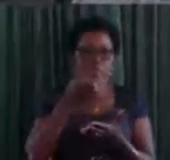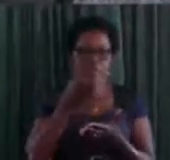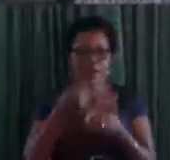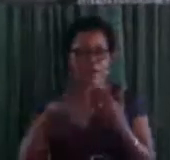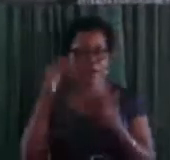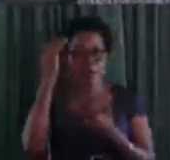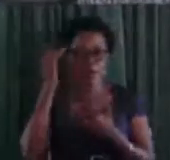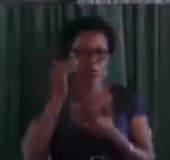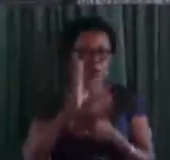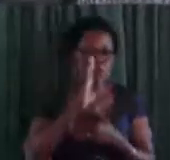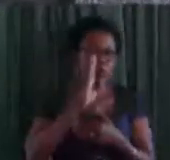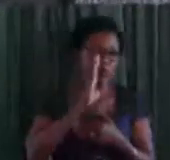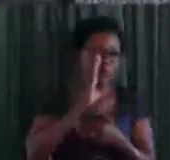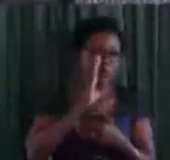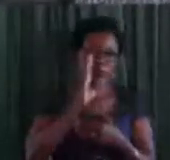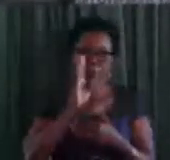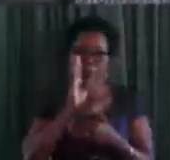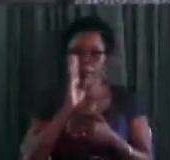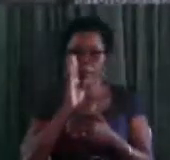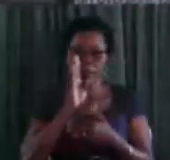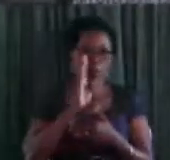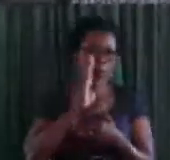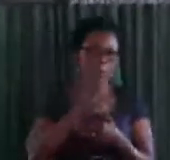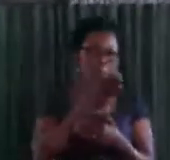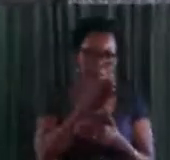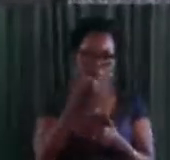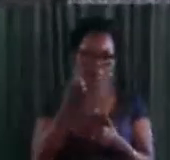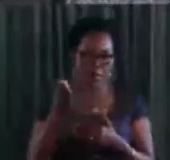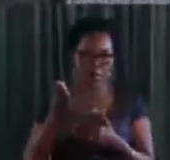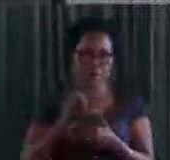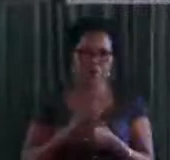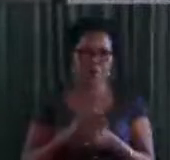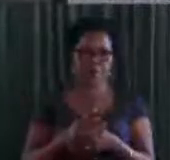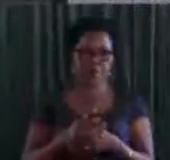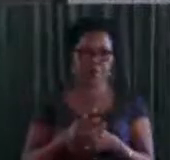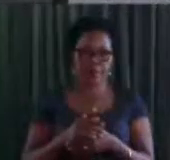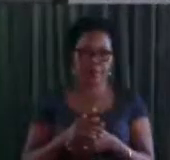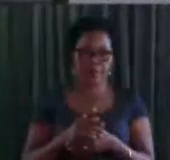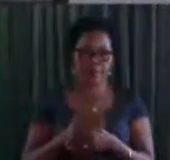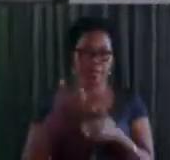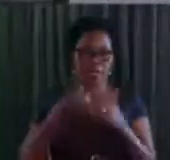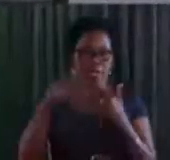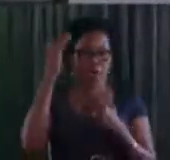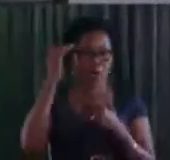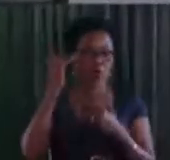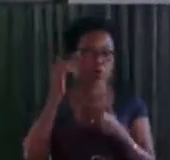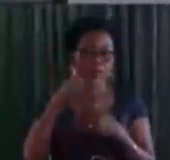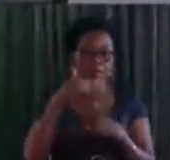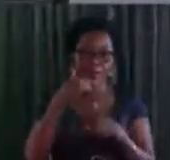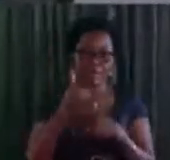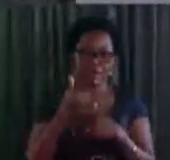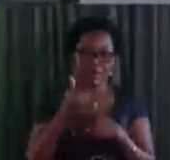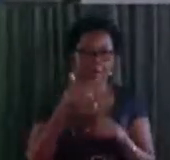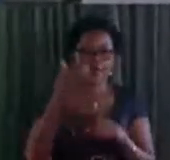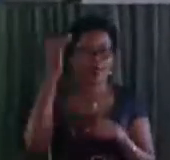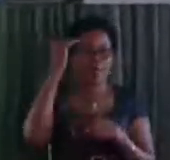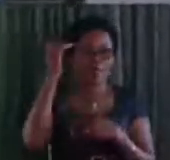that it has not lived to its billing, that the court is taking up unnecessary